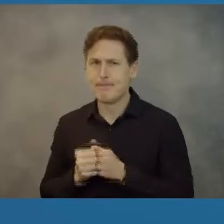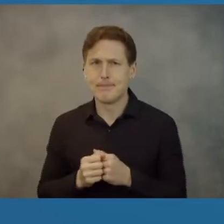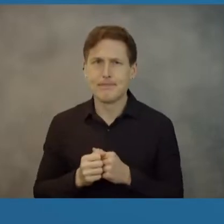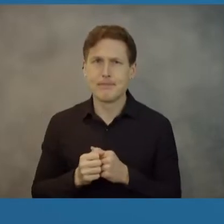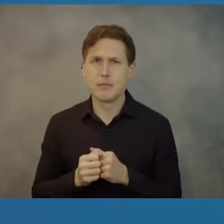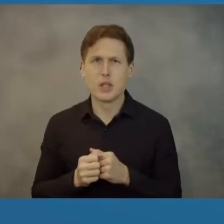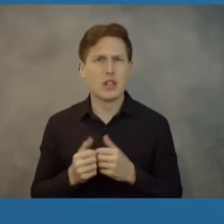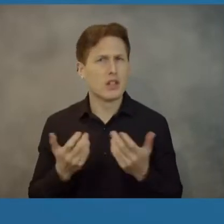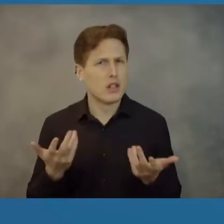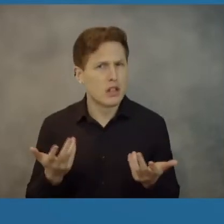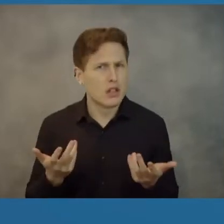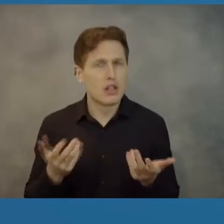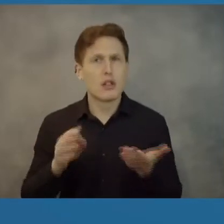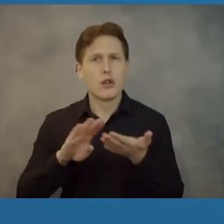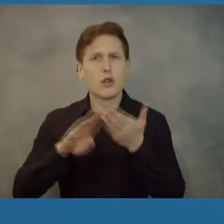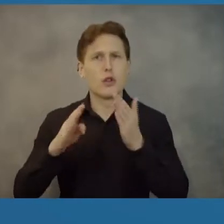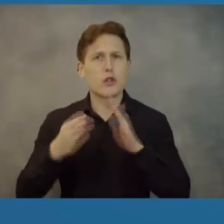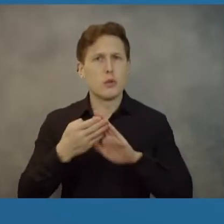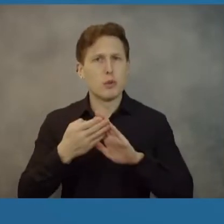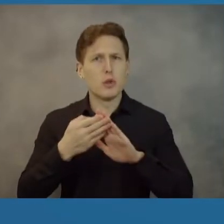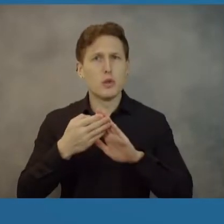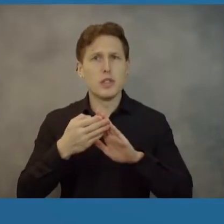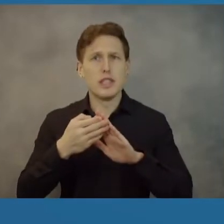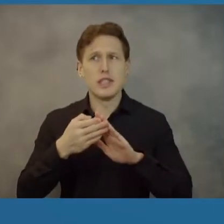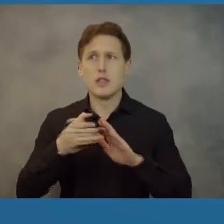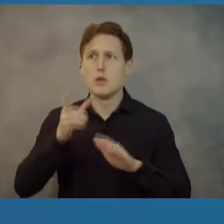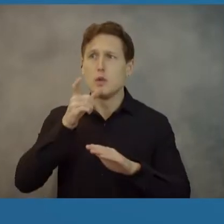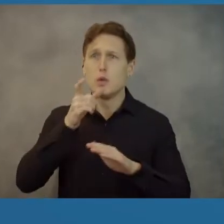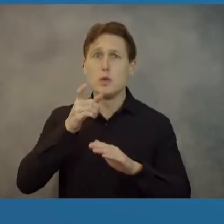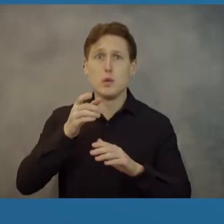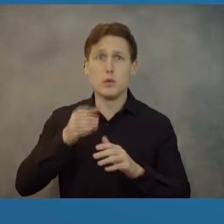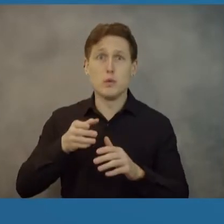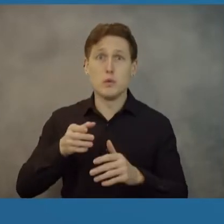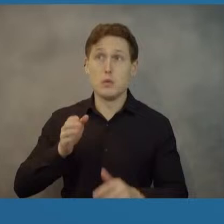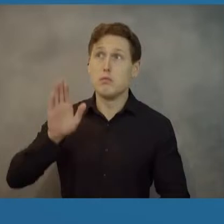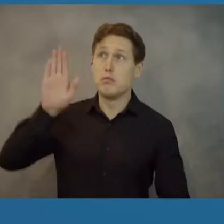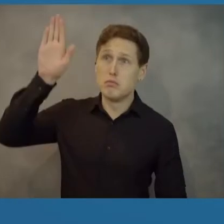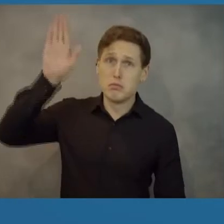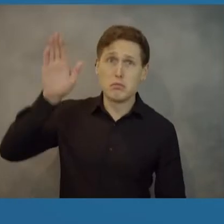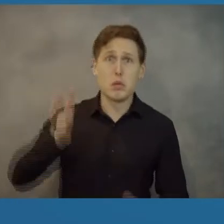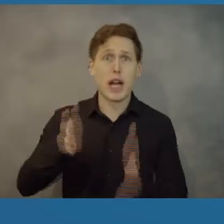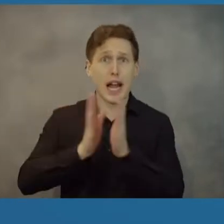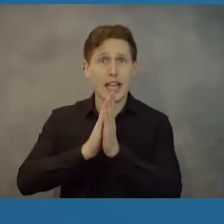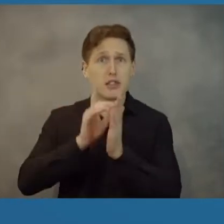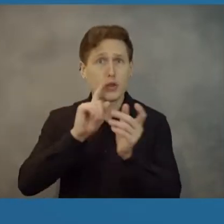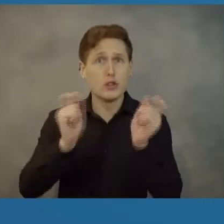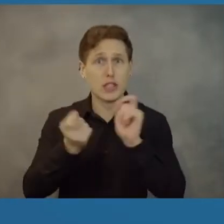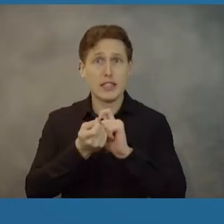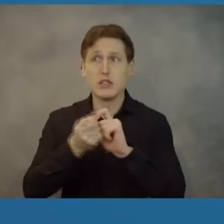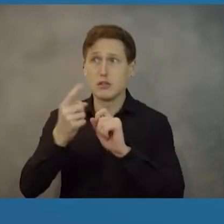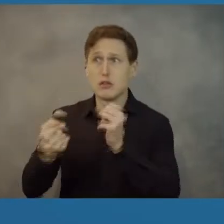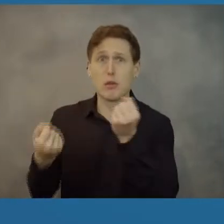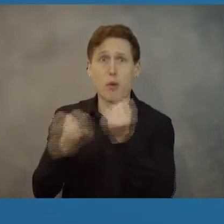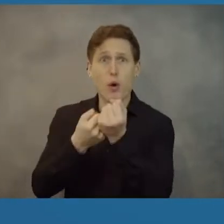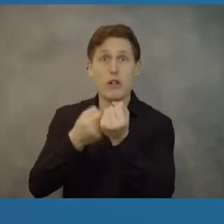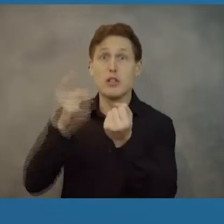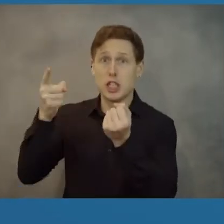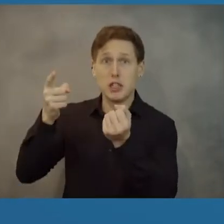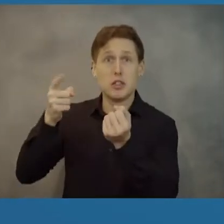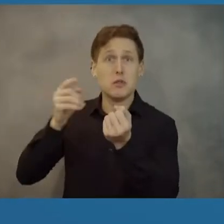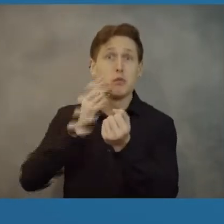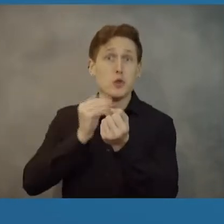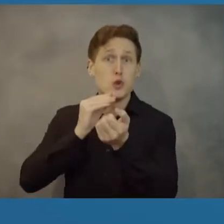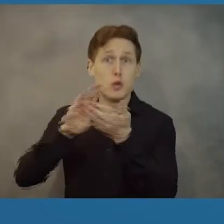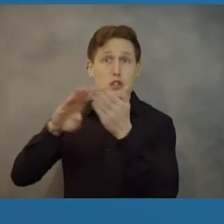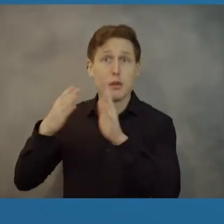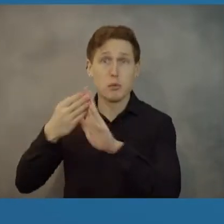community that rose up and asked for changes supports this. They were involved in crafting this, and the word mask ban was